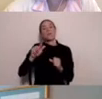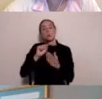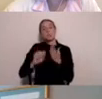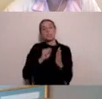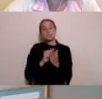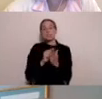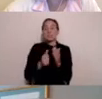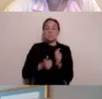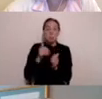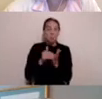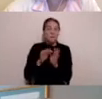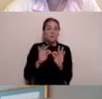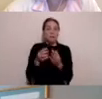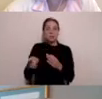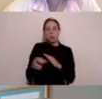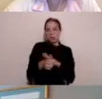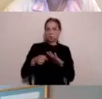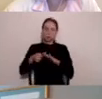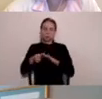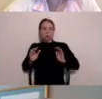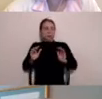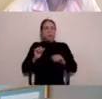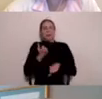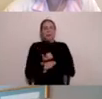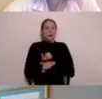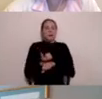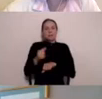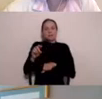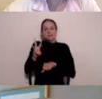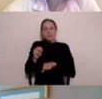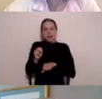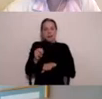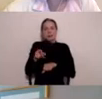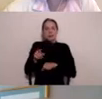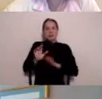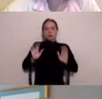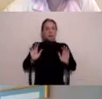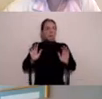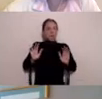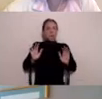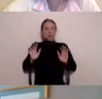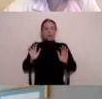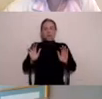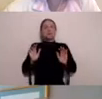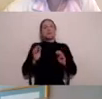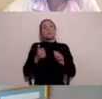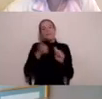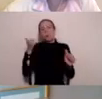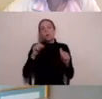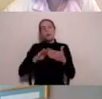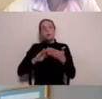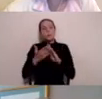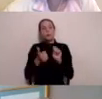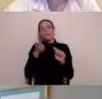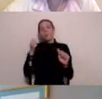sick, using hand sanitizer, just avoiding being in the community and avoiding exposures. And the expectation is that